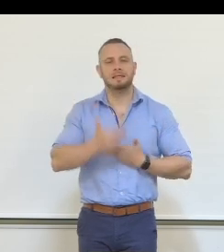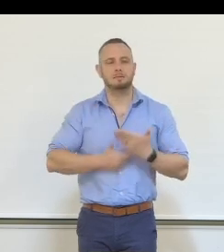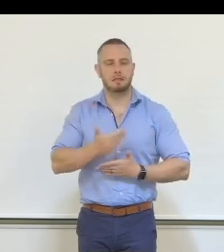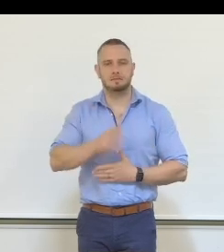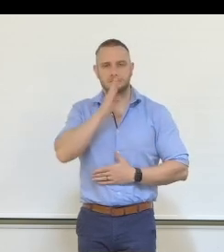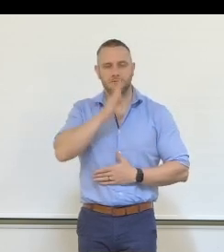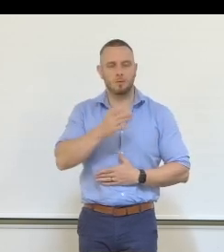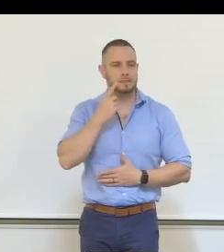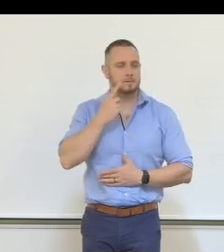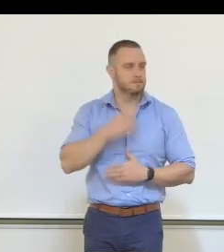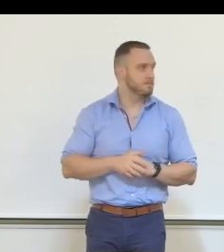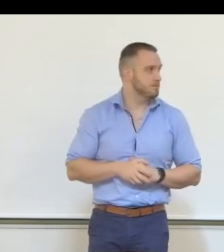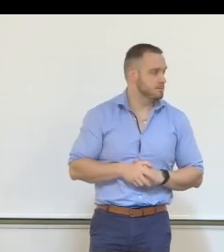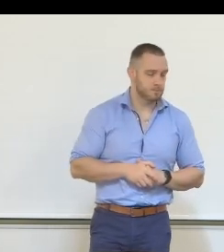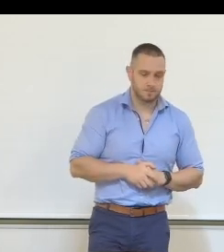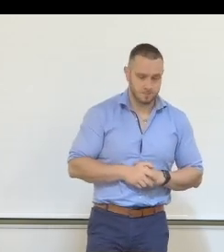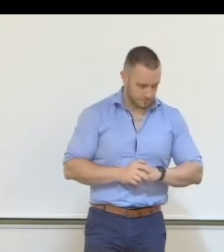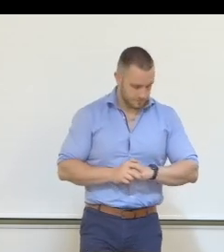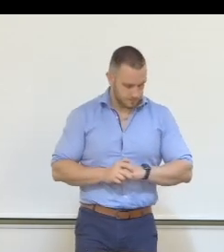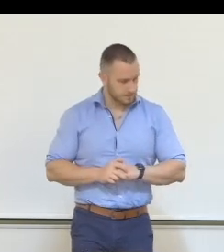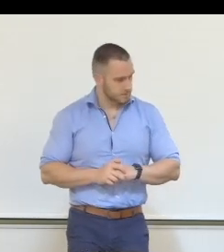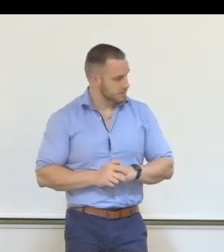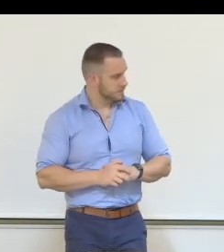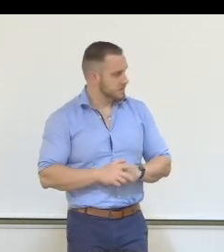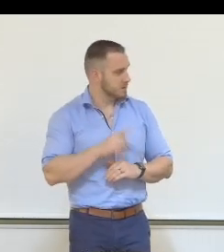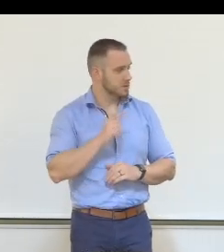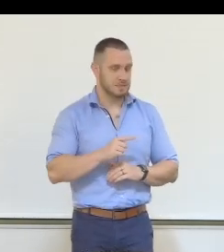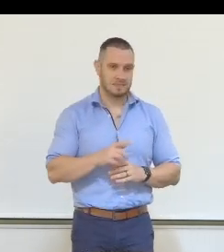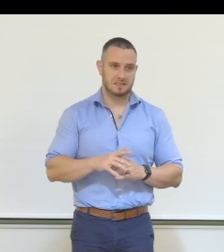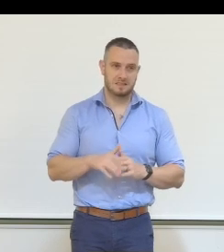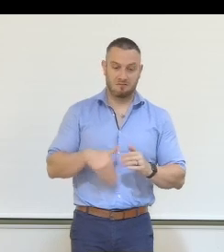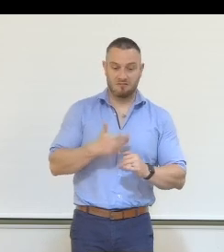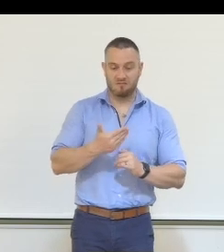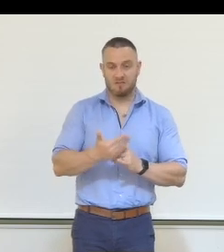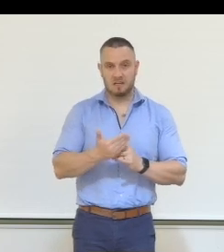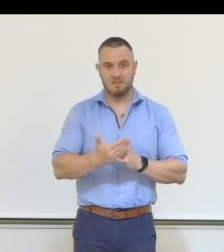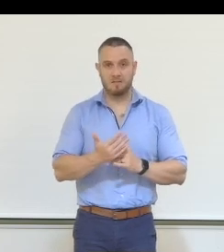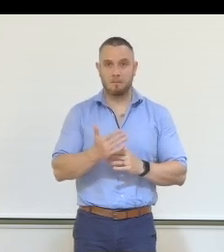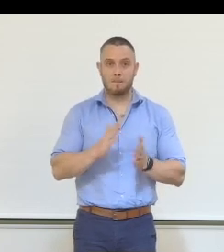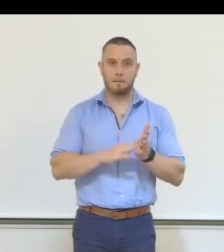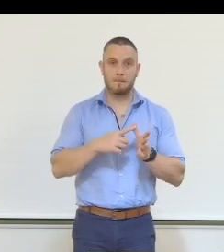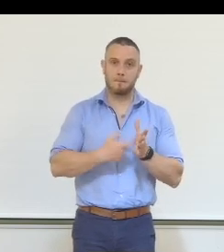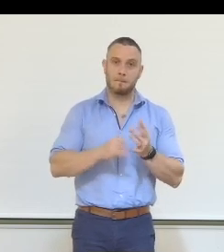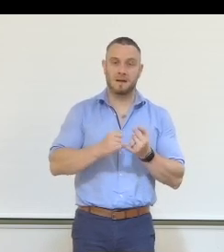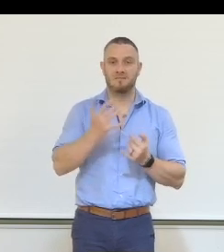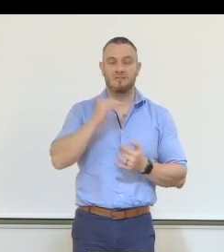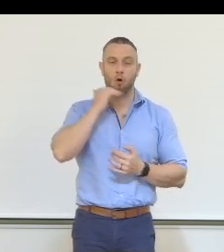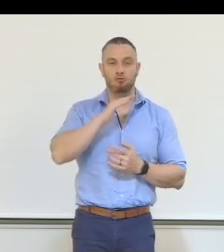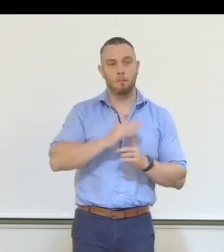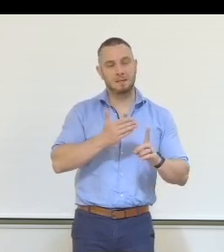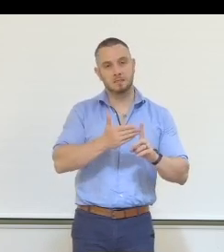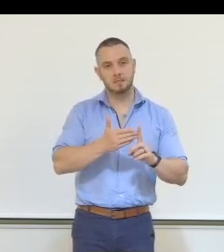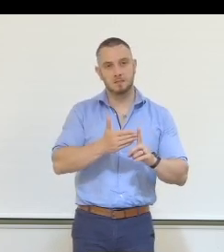So, the final stage of this Mars500 mission was a 520